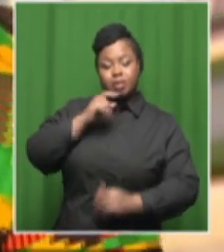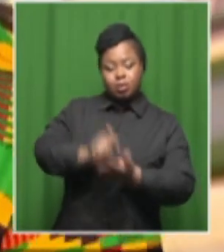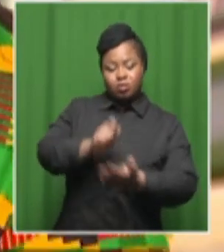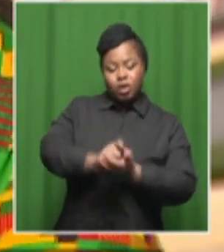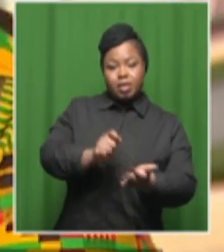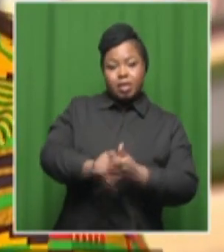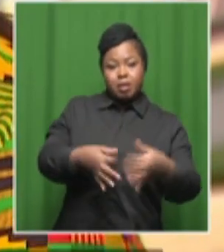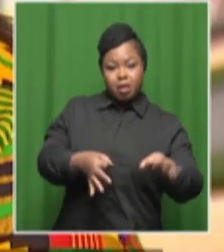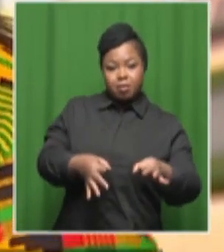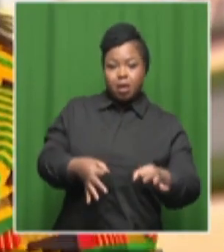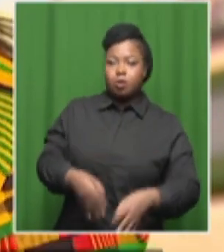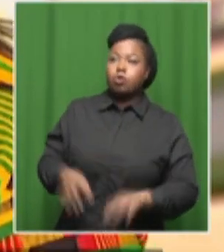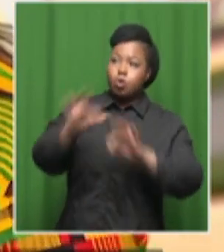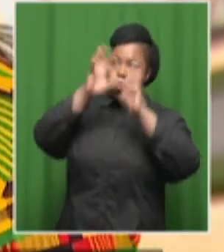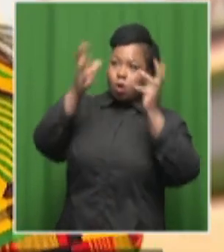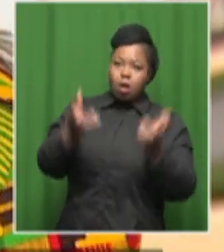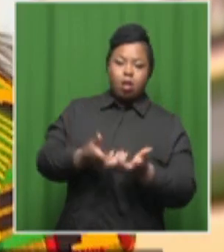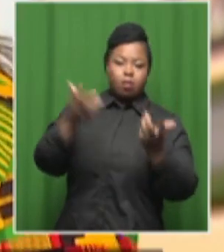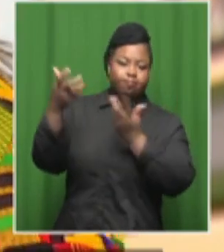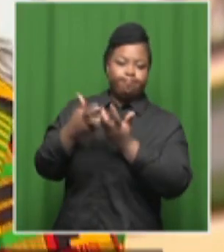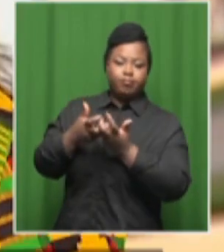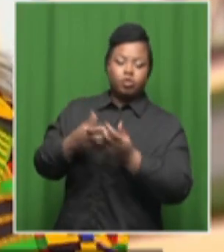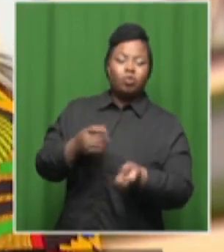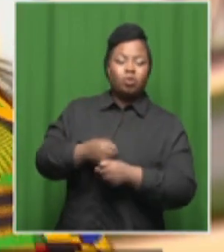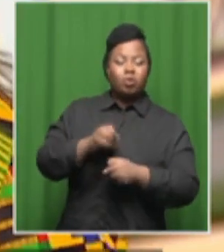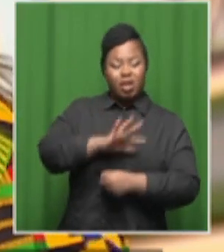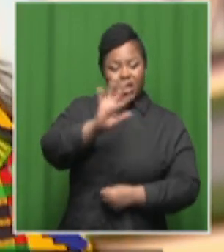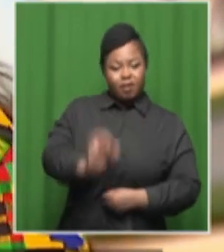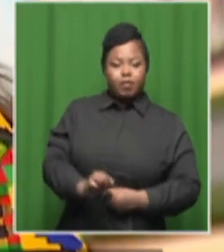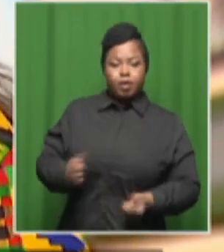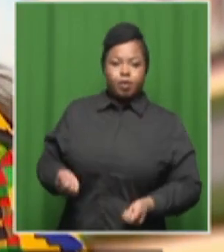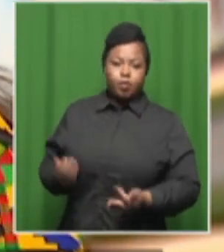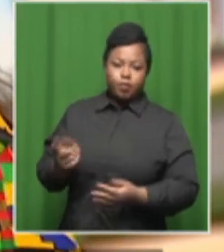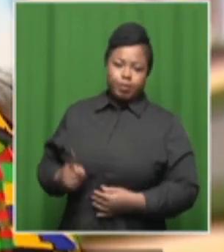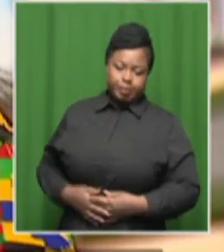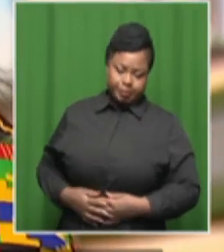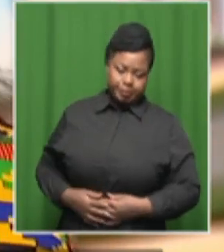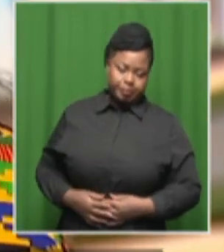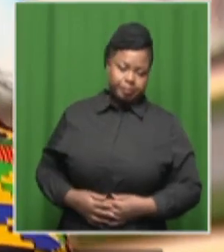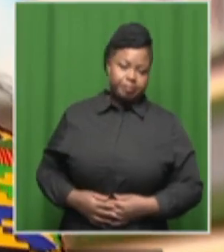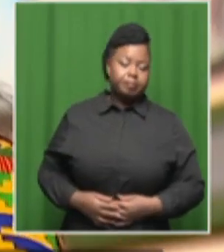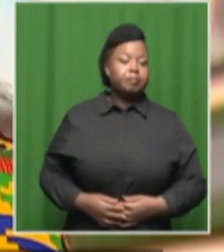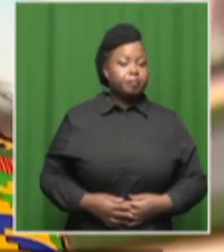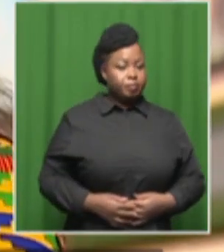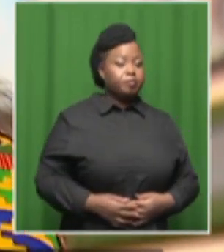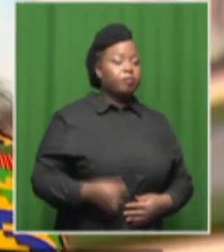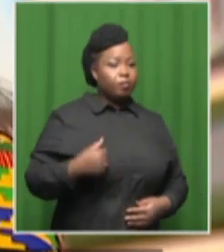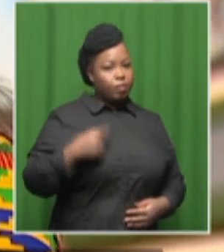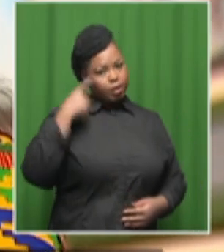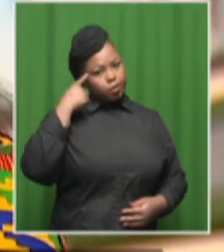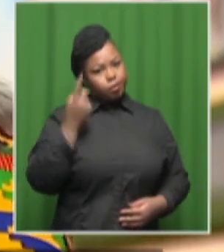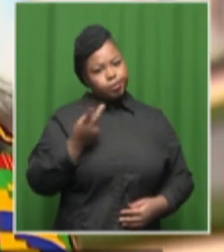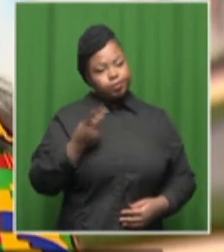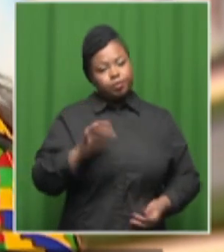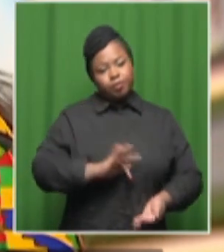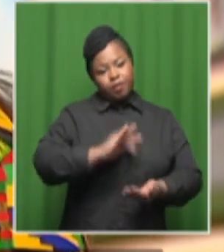will actually be world renowned, and they will speak about what Africa can offer. I know that funding as well